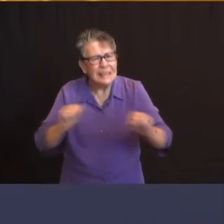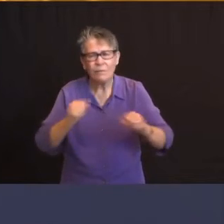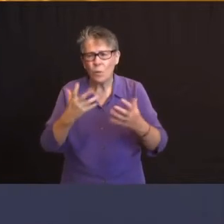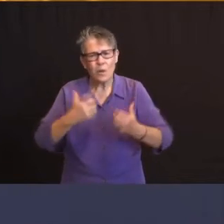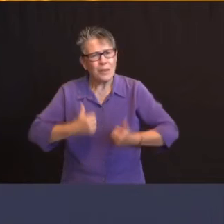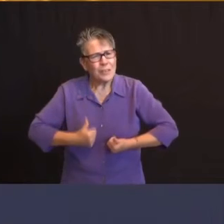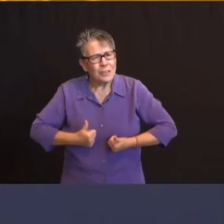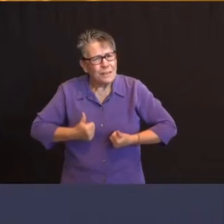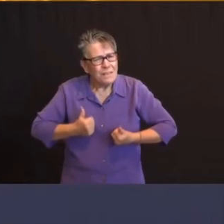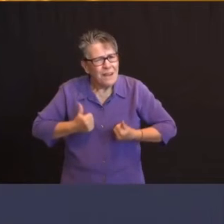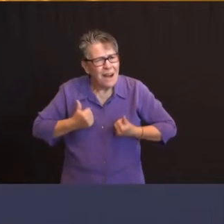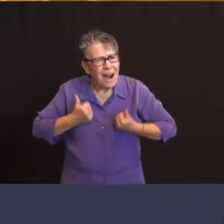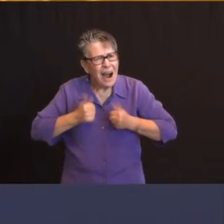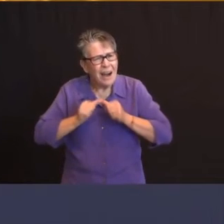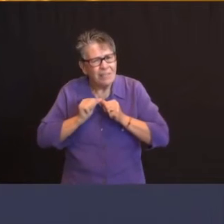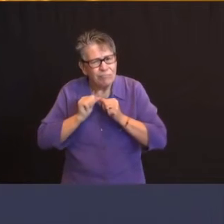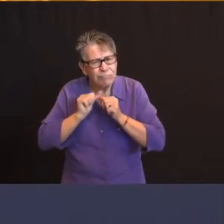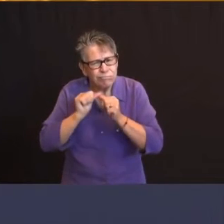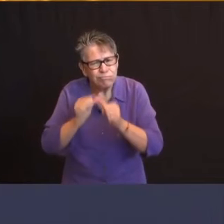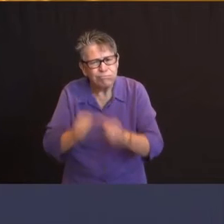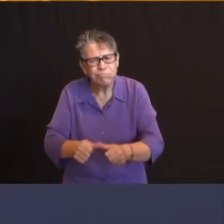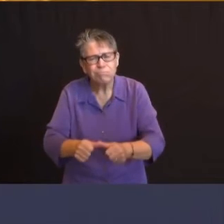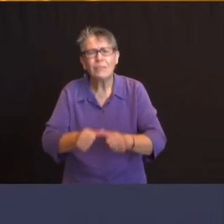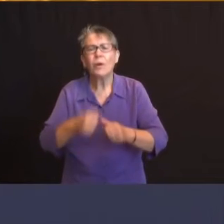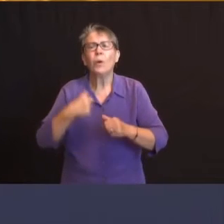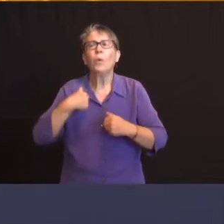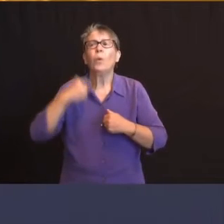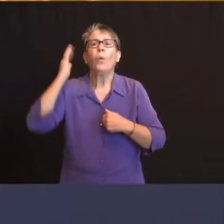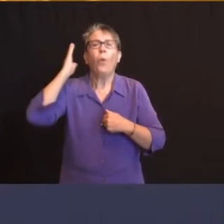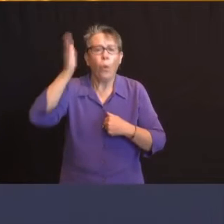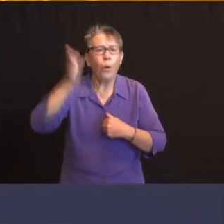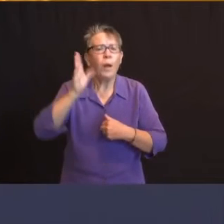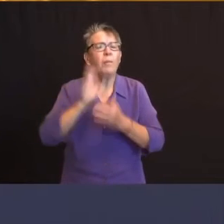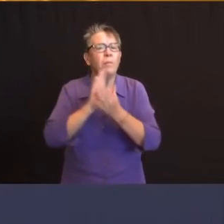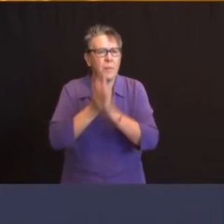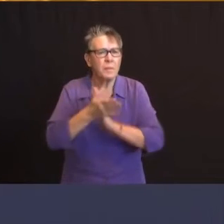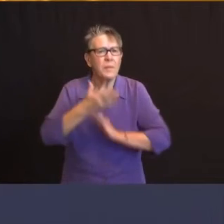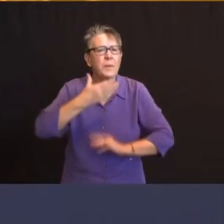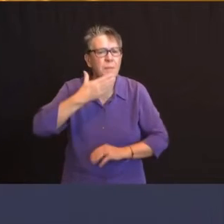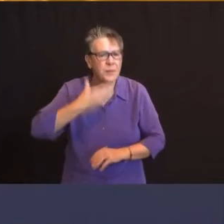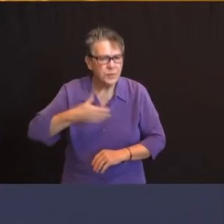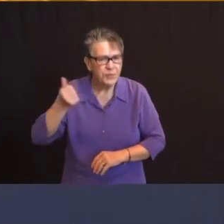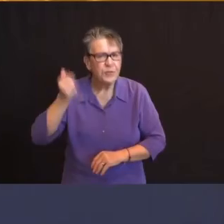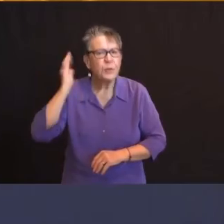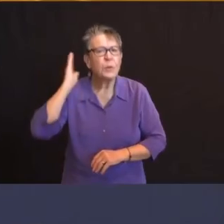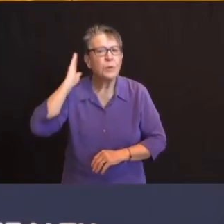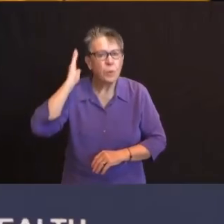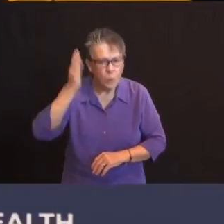place as a state and as a nation in a very few short months. God bless.